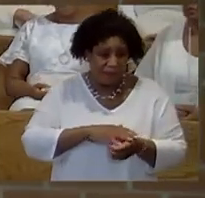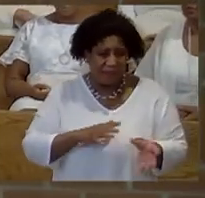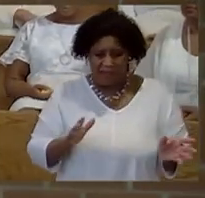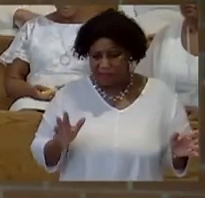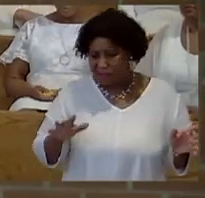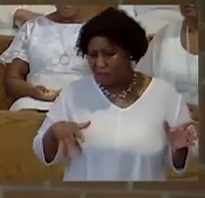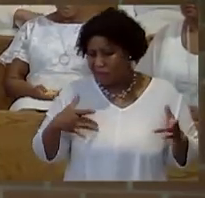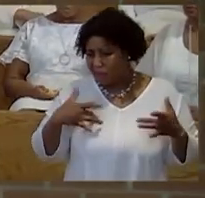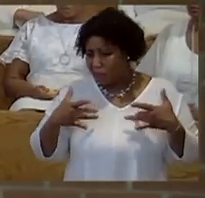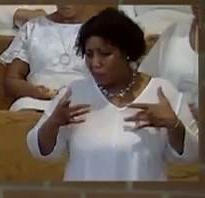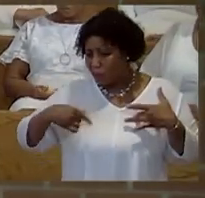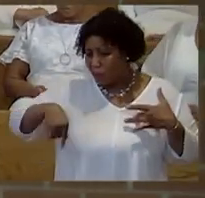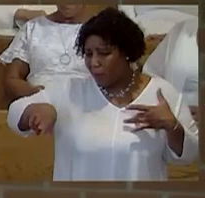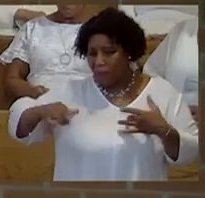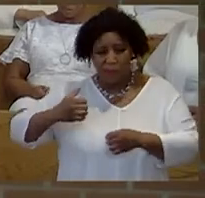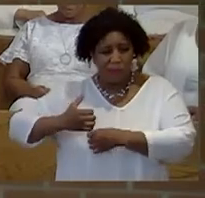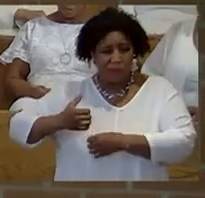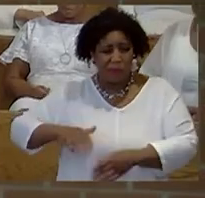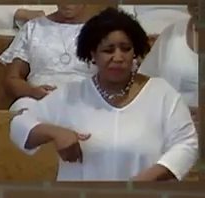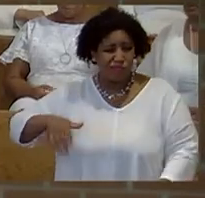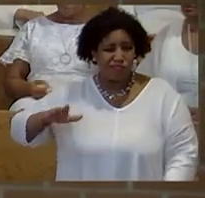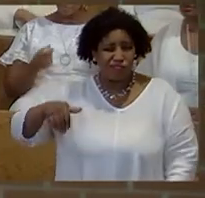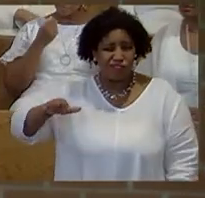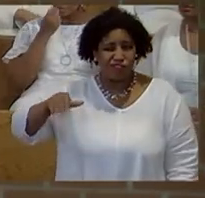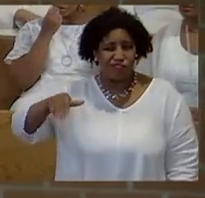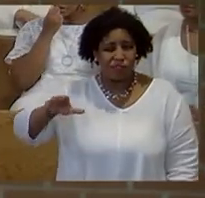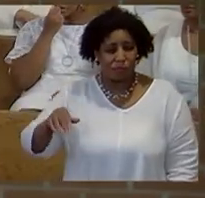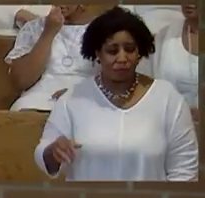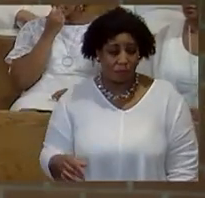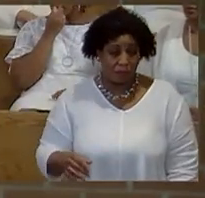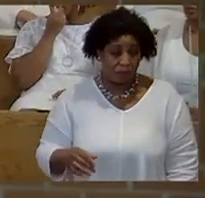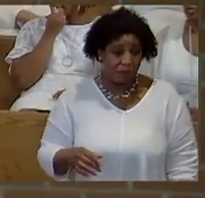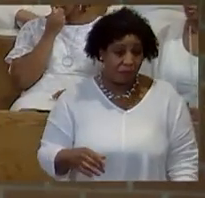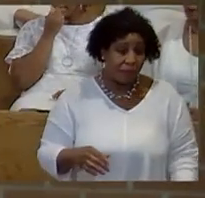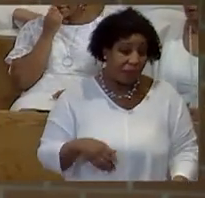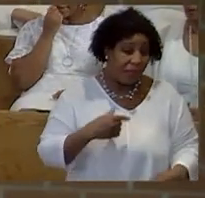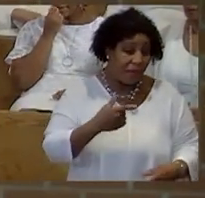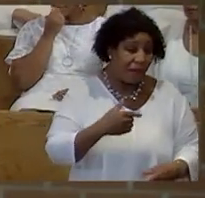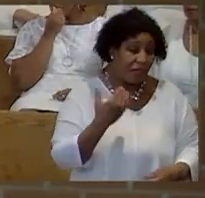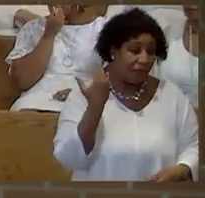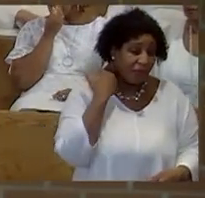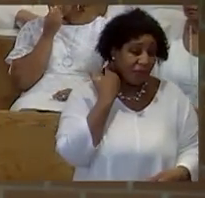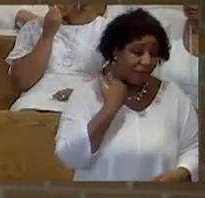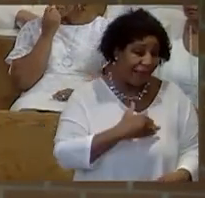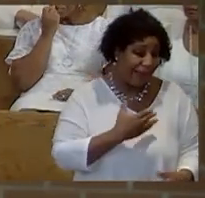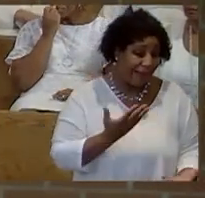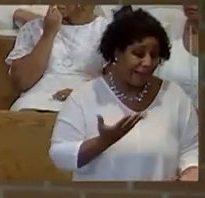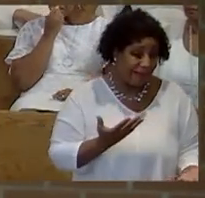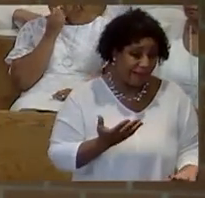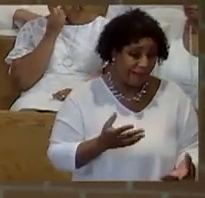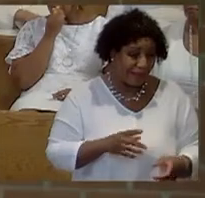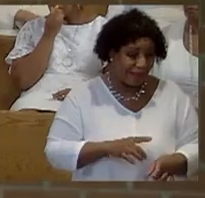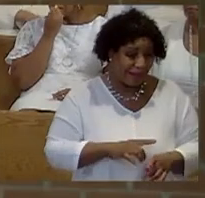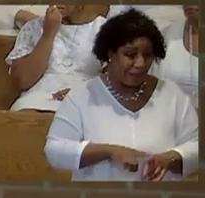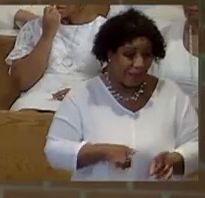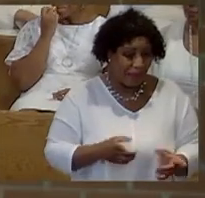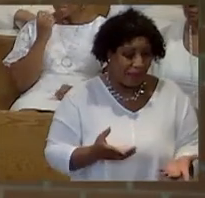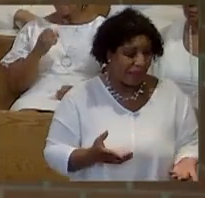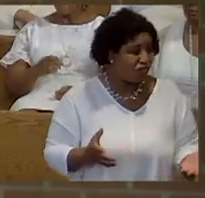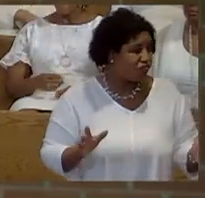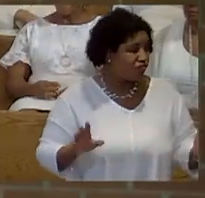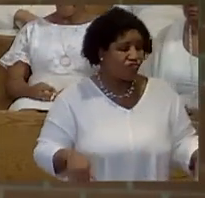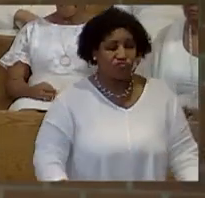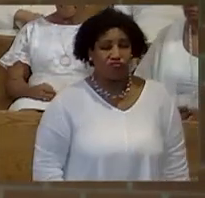worried about what these soldiers are going to do to me. And eventually he was beheaded, but see, he said, I'm not